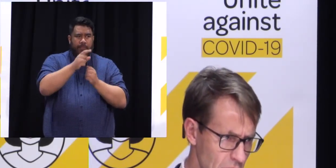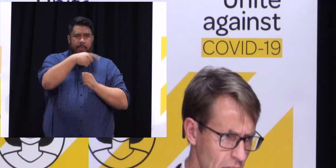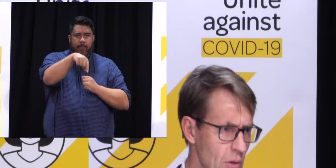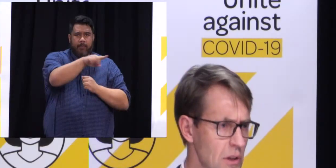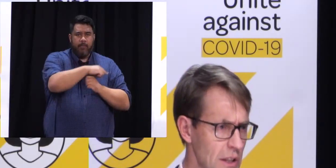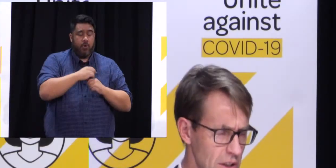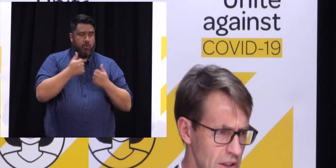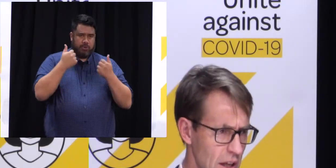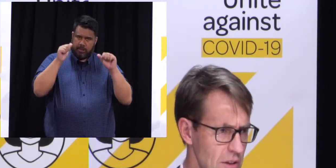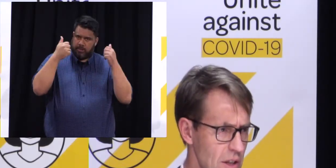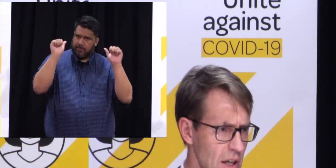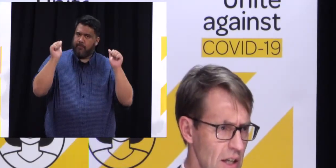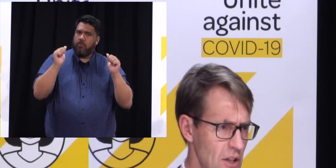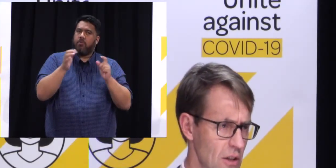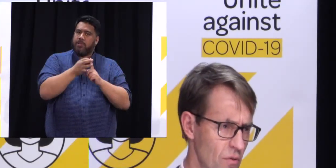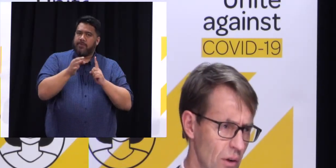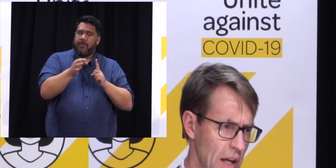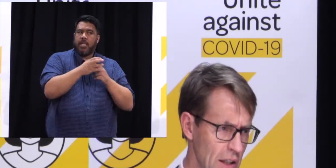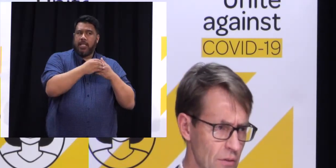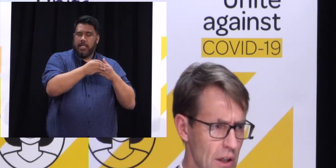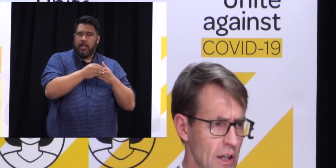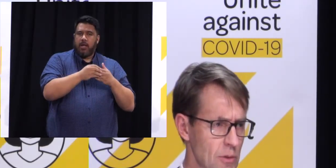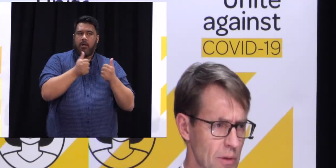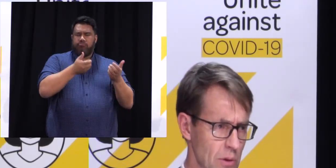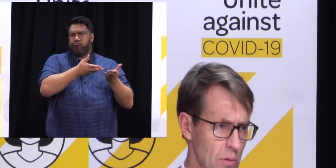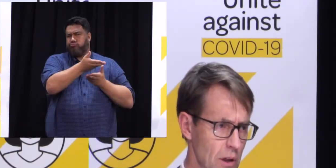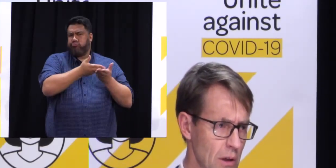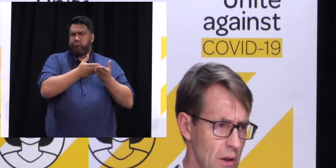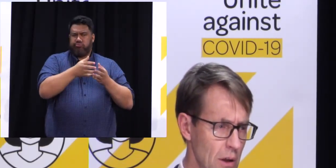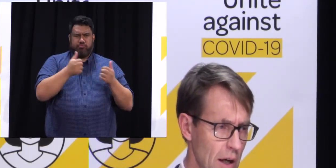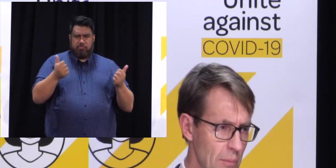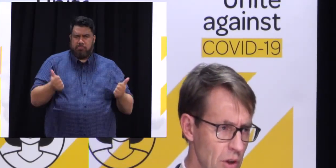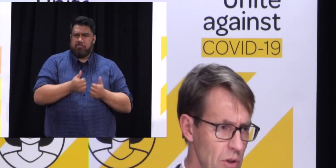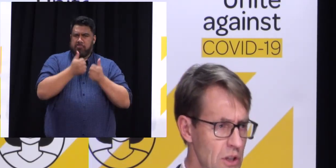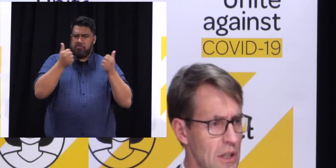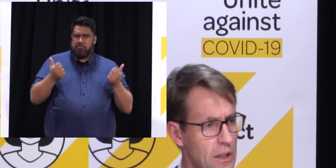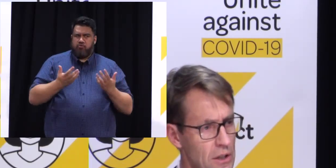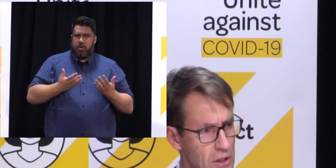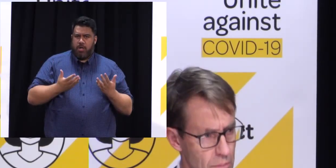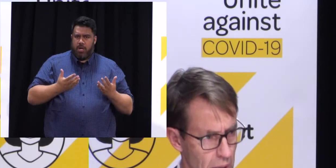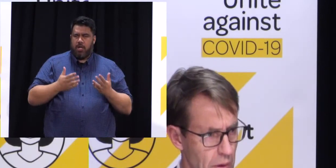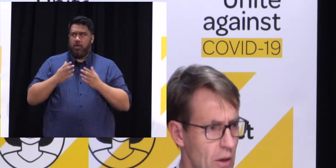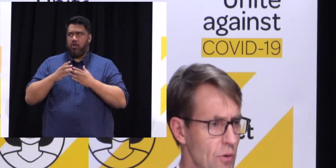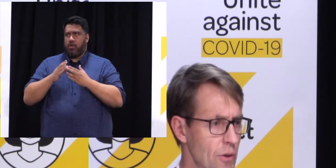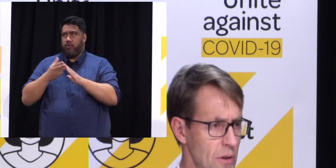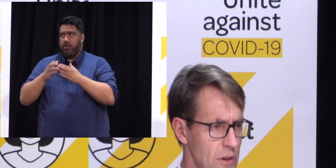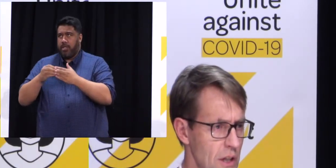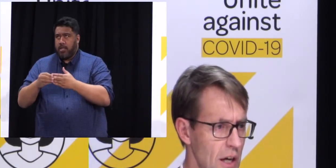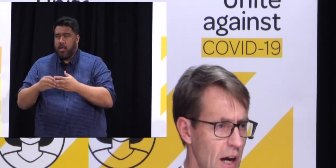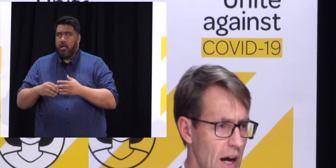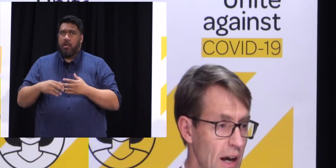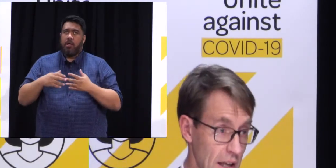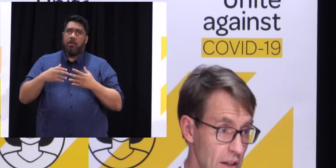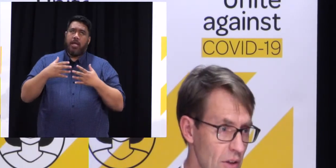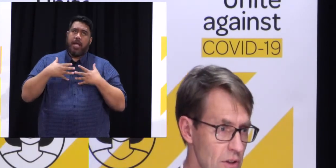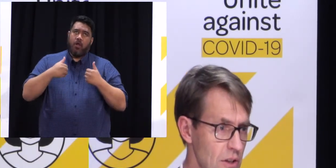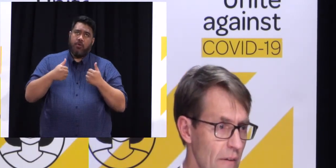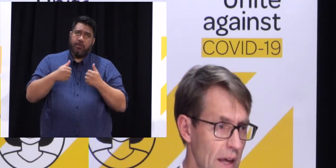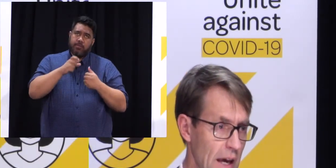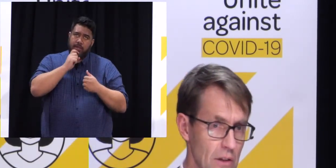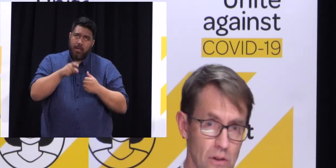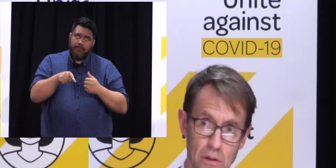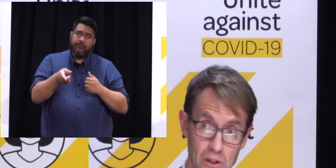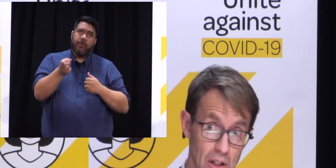with Pacific Health leaders and others. So there's very active engagement between community leaders, the public health unit, and